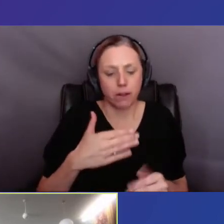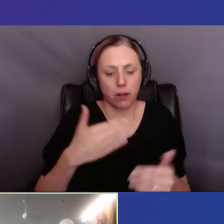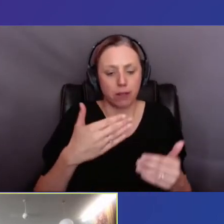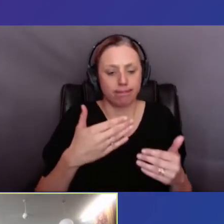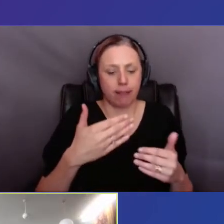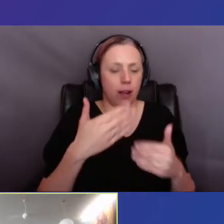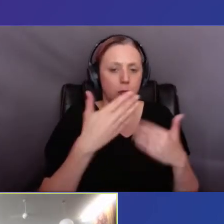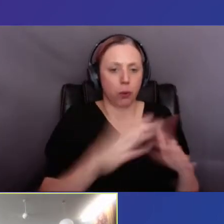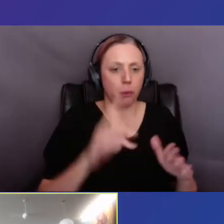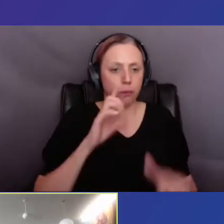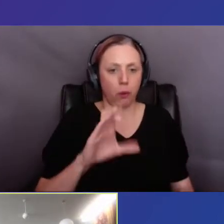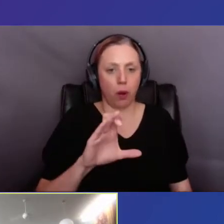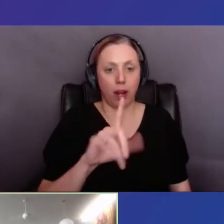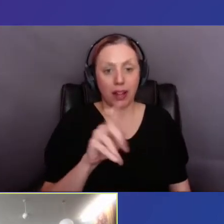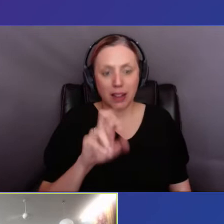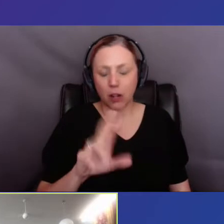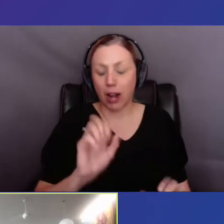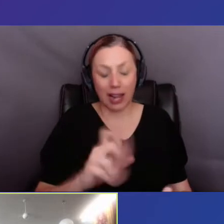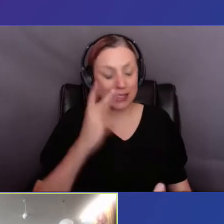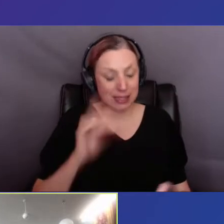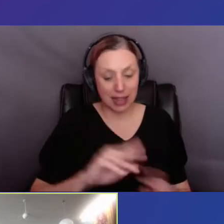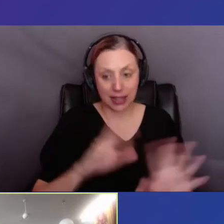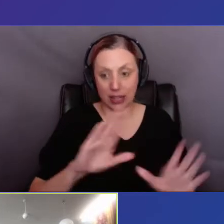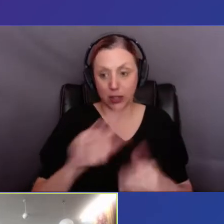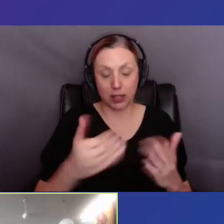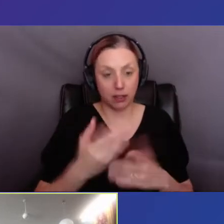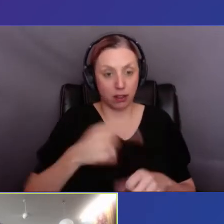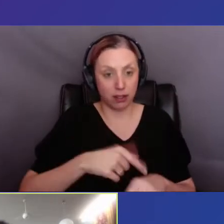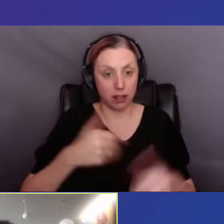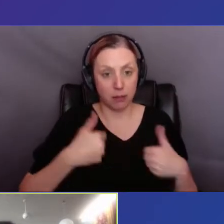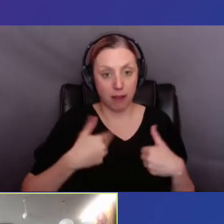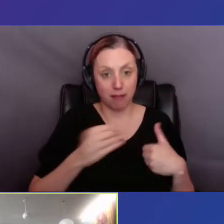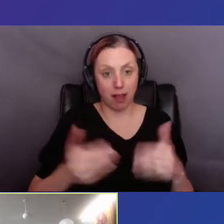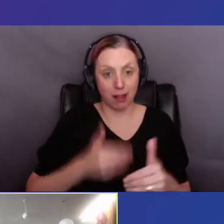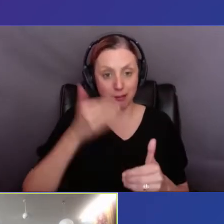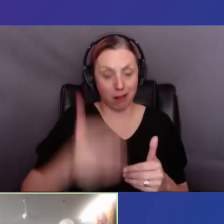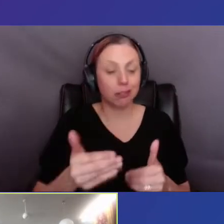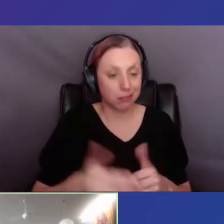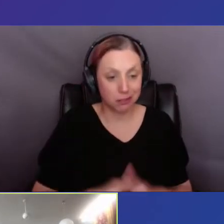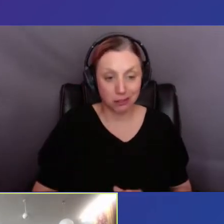And it's literally all the time I have, and next. And